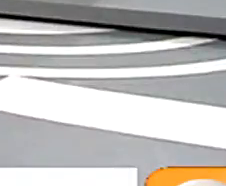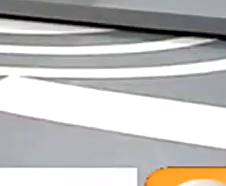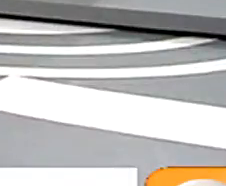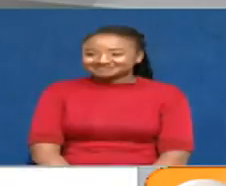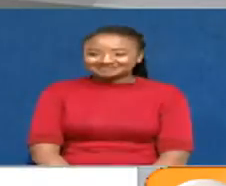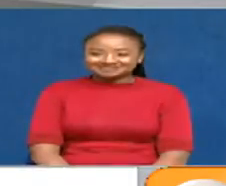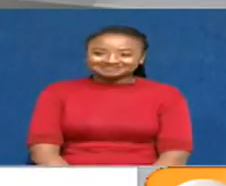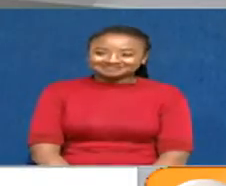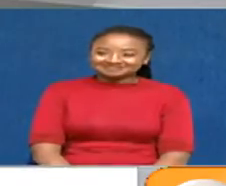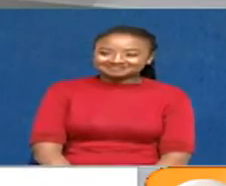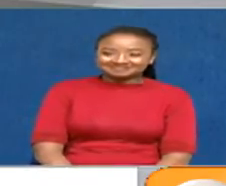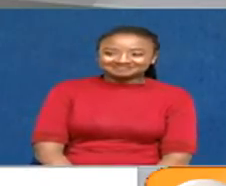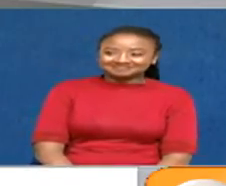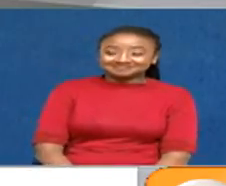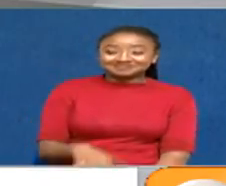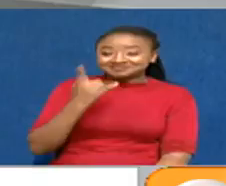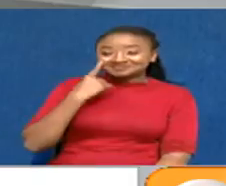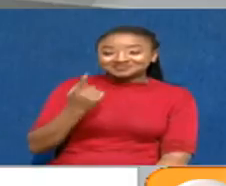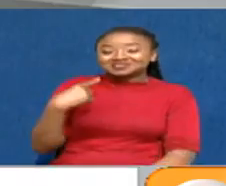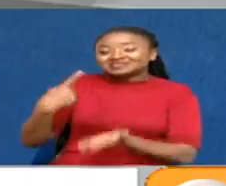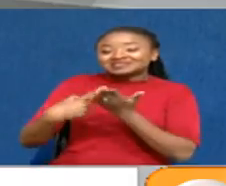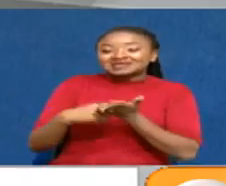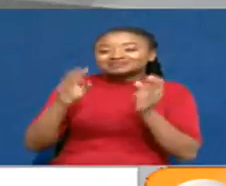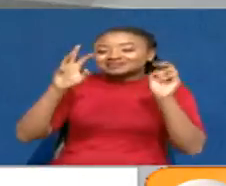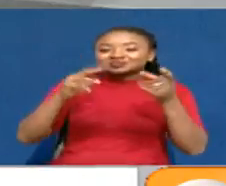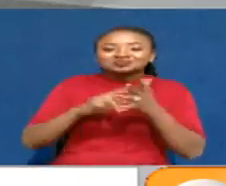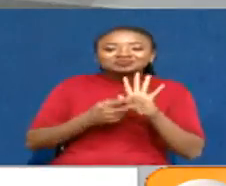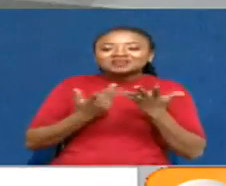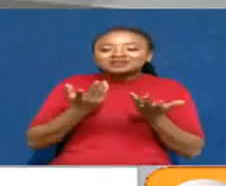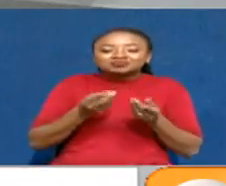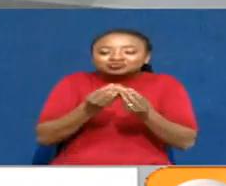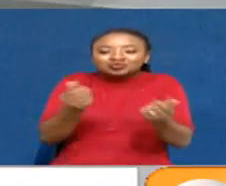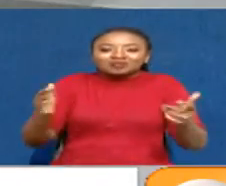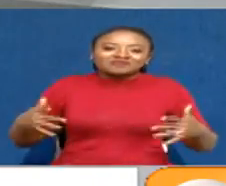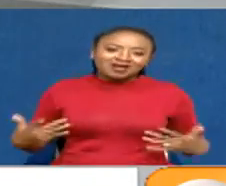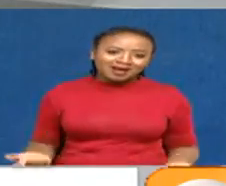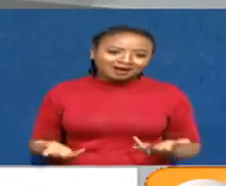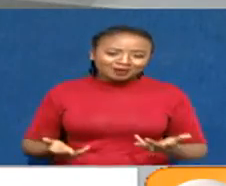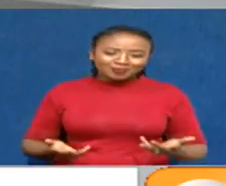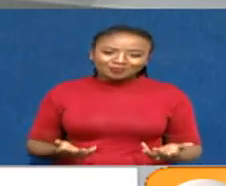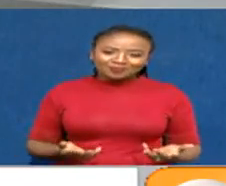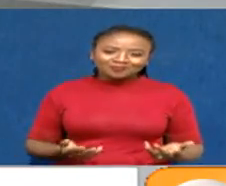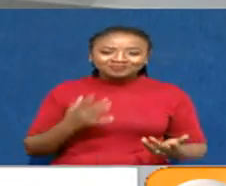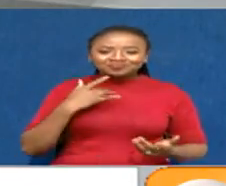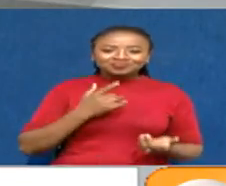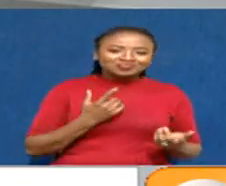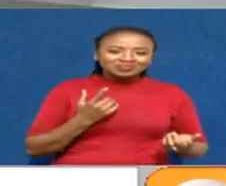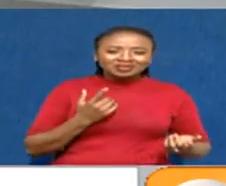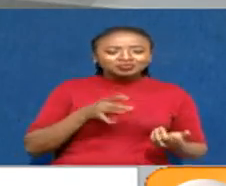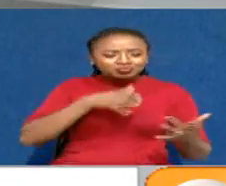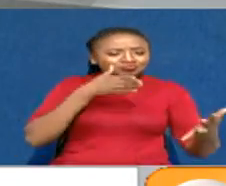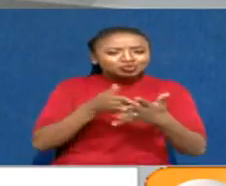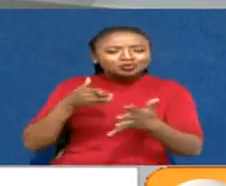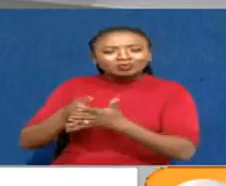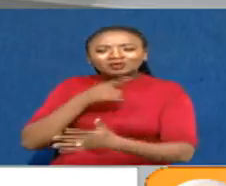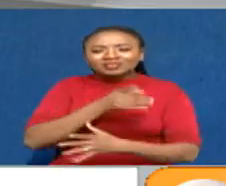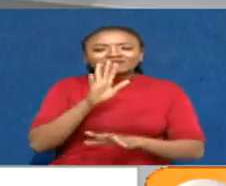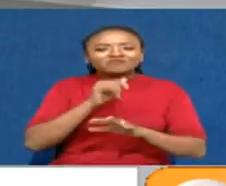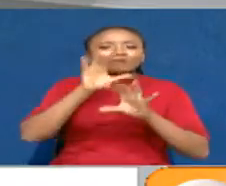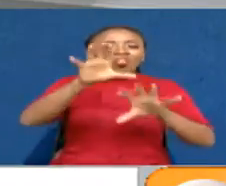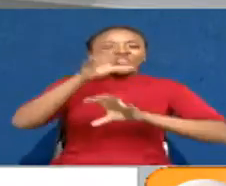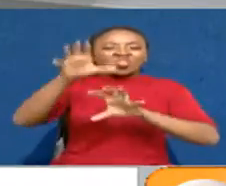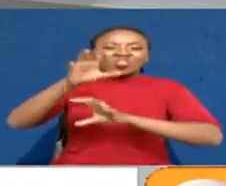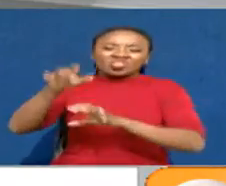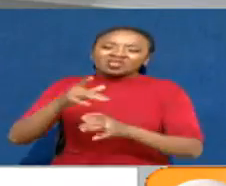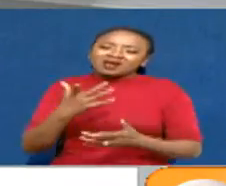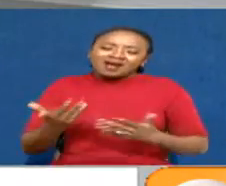the CRB issue just now. Yes. So then what should it take for one to be there? And how can these digital lenders be stopped from then just putting someone up